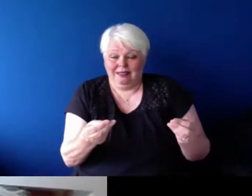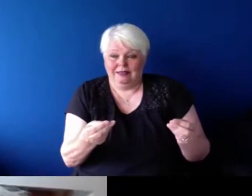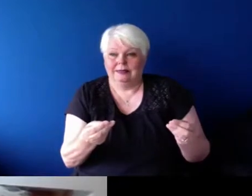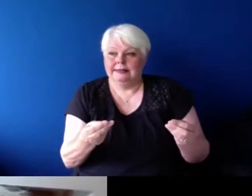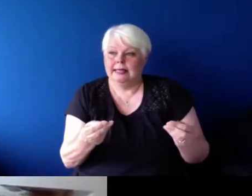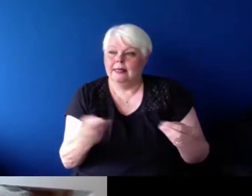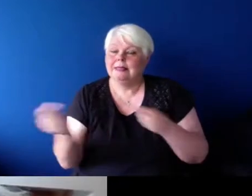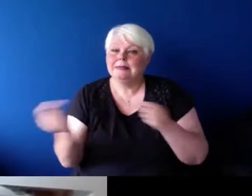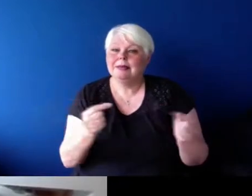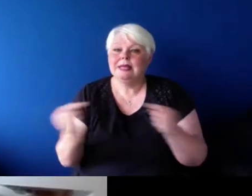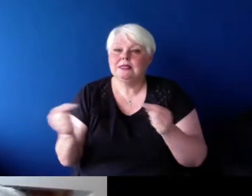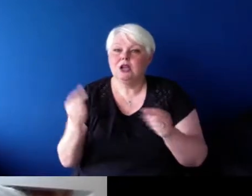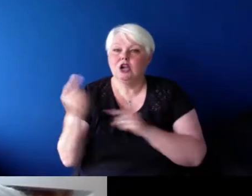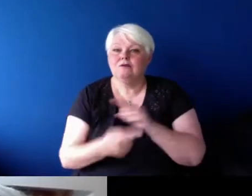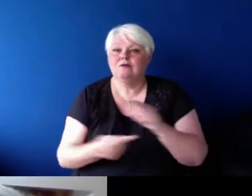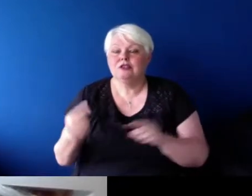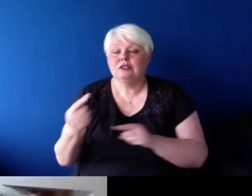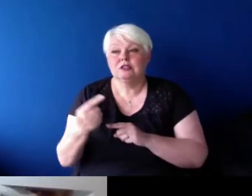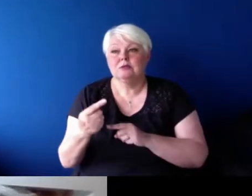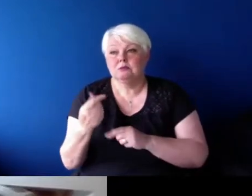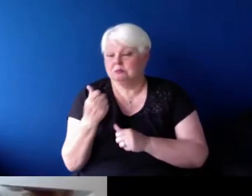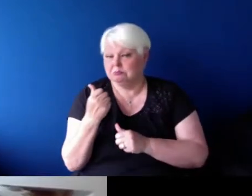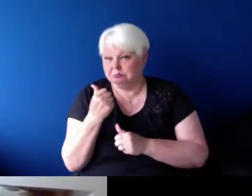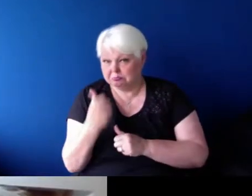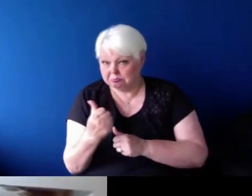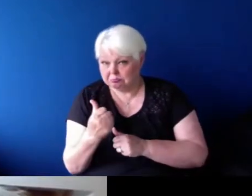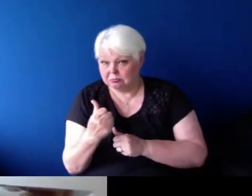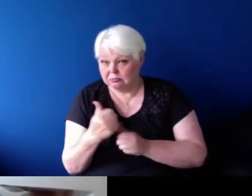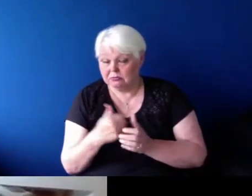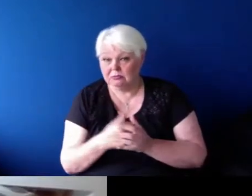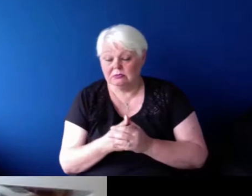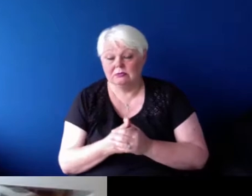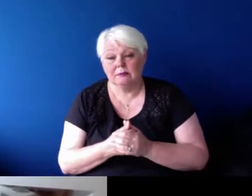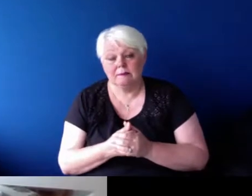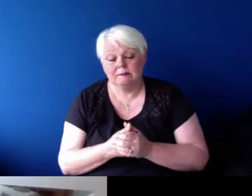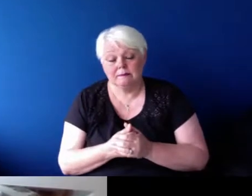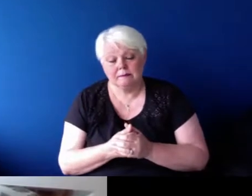conference was good. And I think